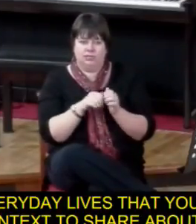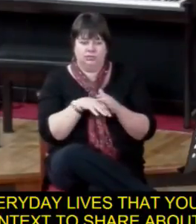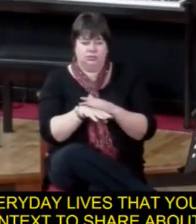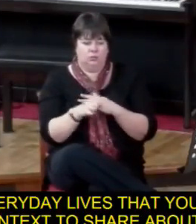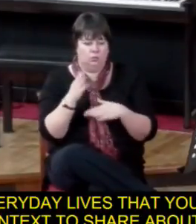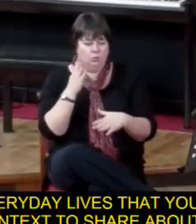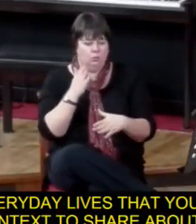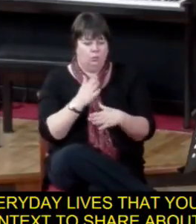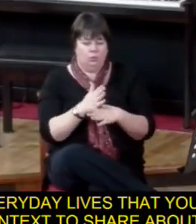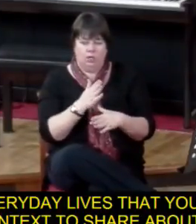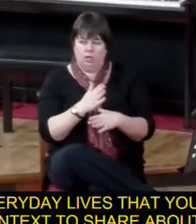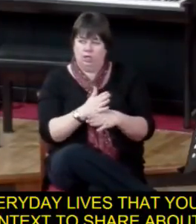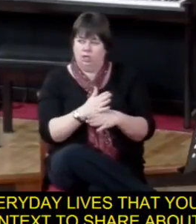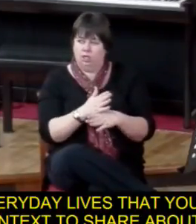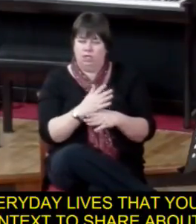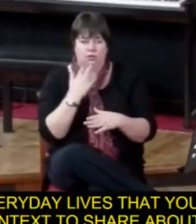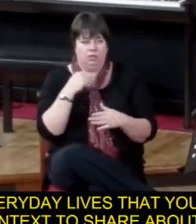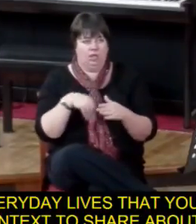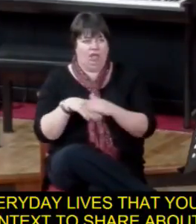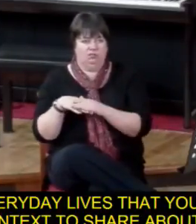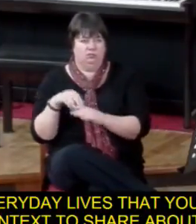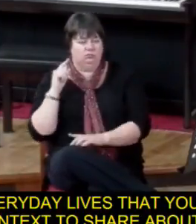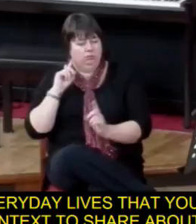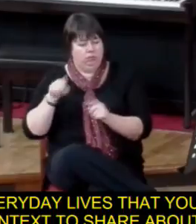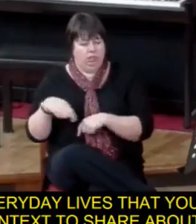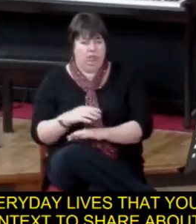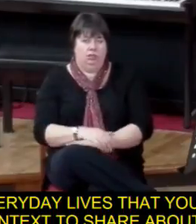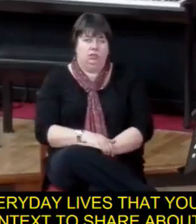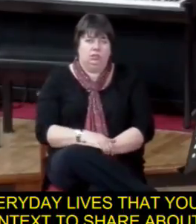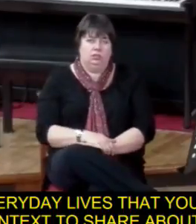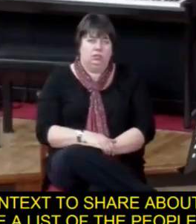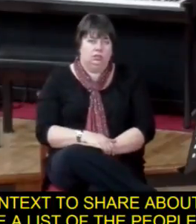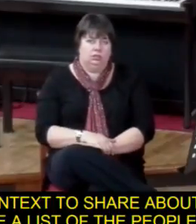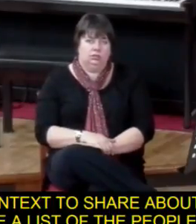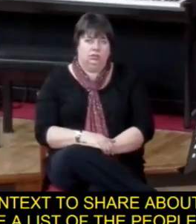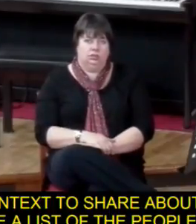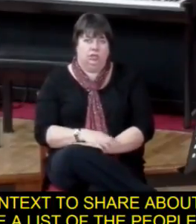is, and then walk out the door and forget about that.